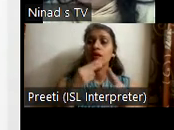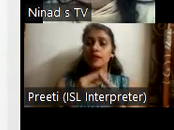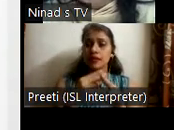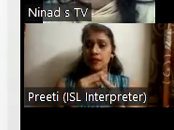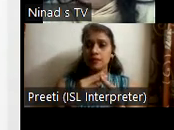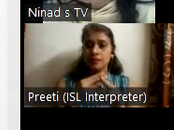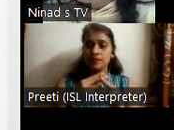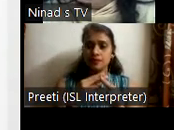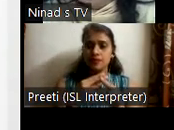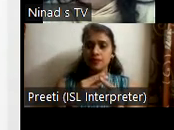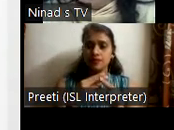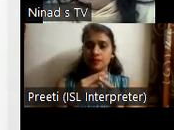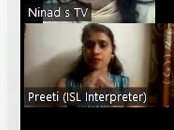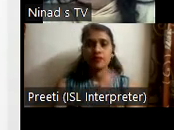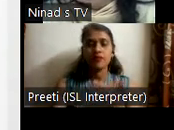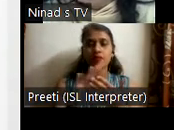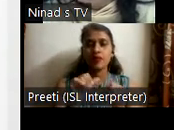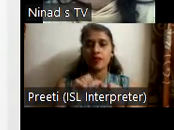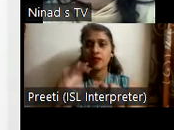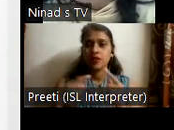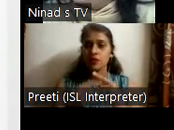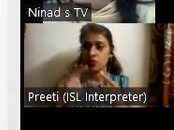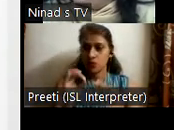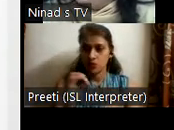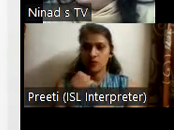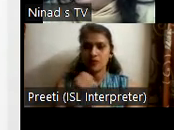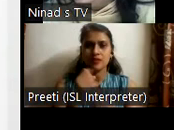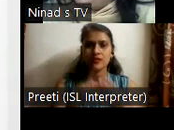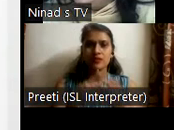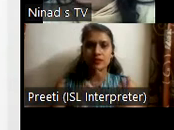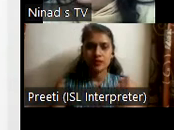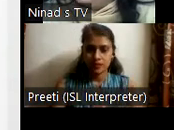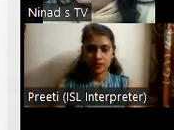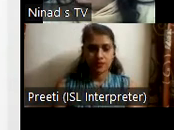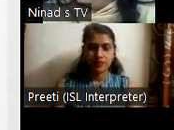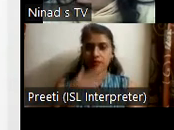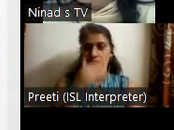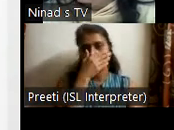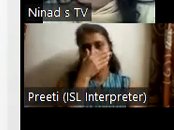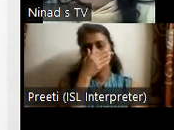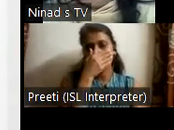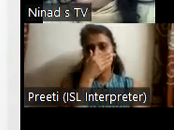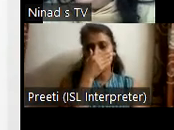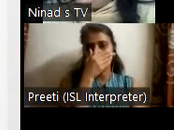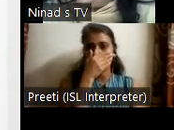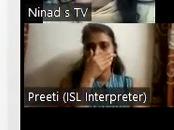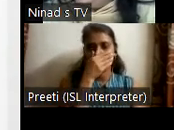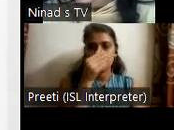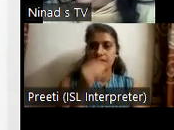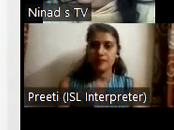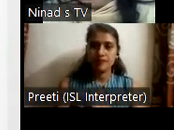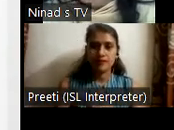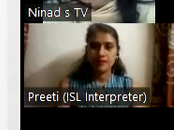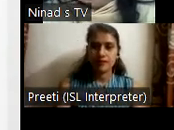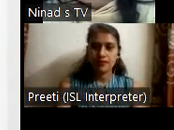They called it as ontogenic self. And he said that the relationship, what the person maintains within the family as a